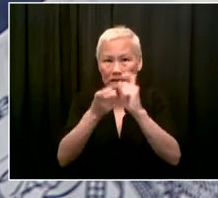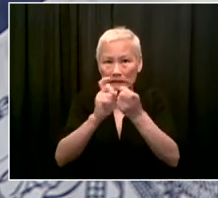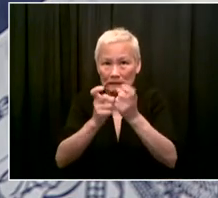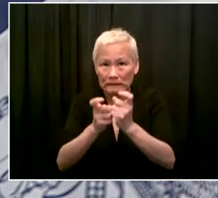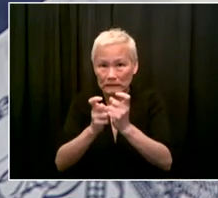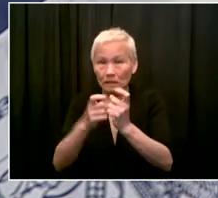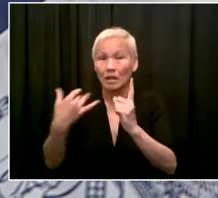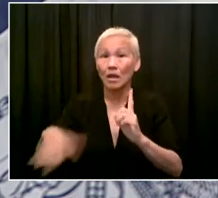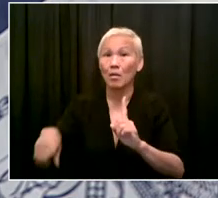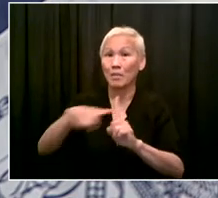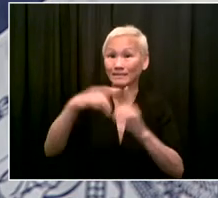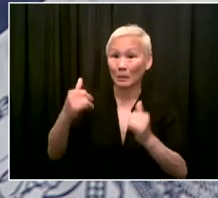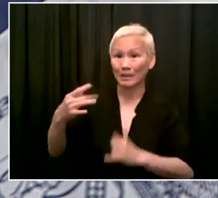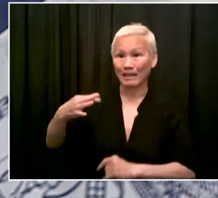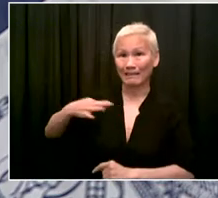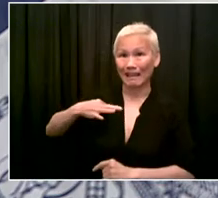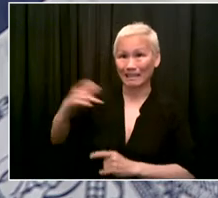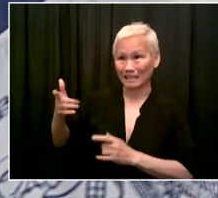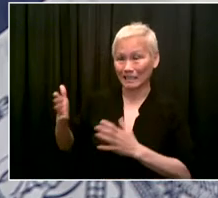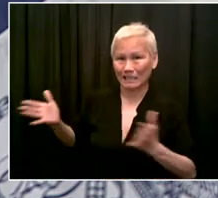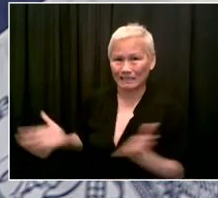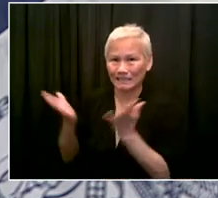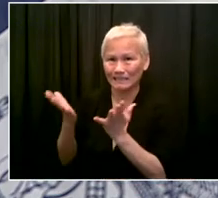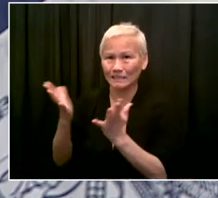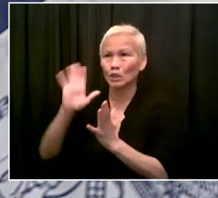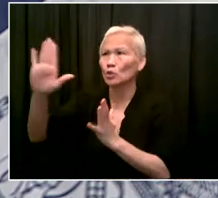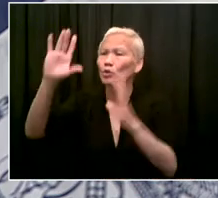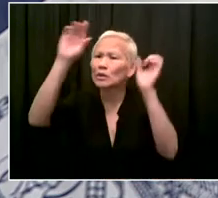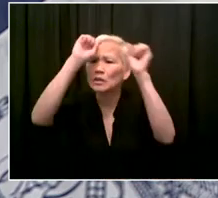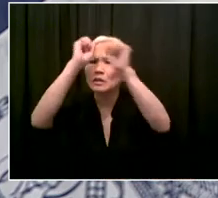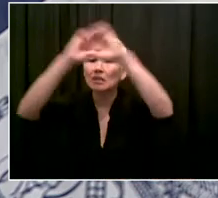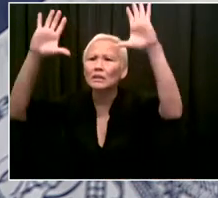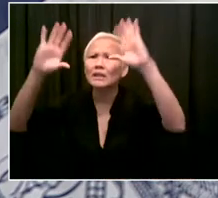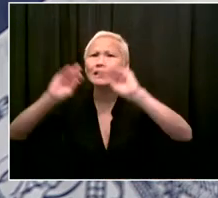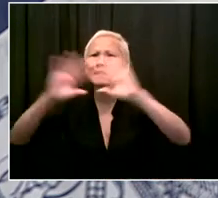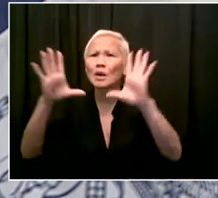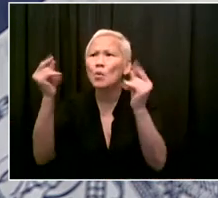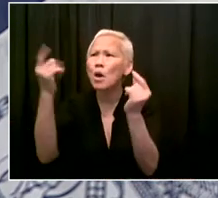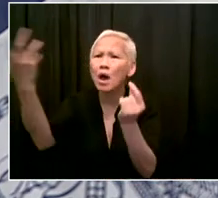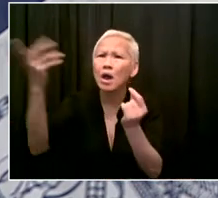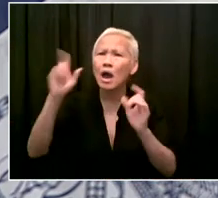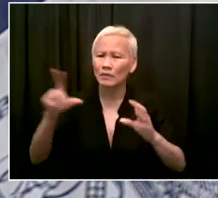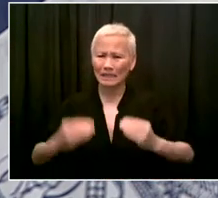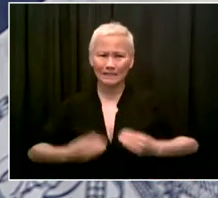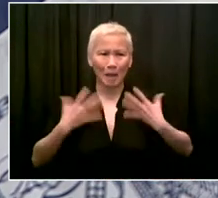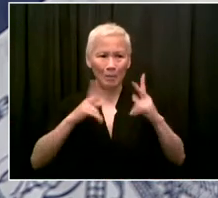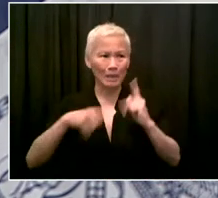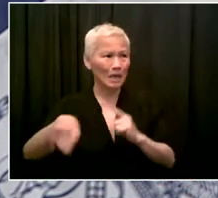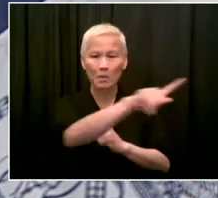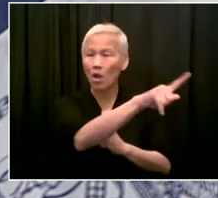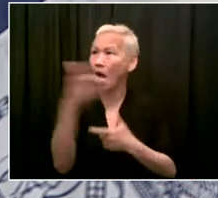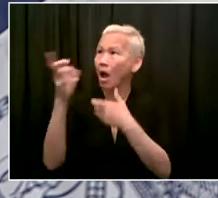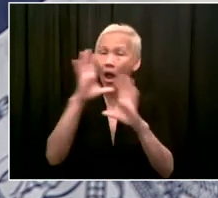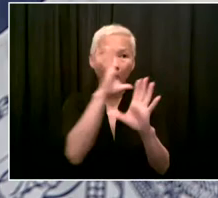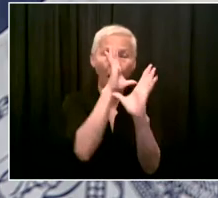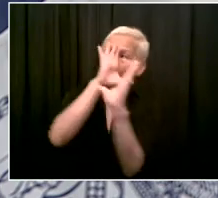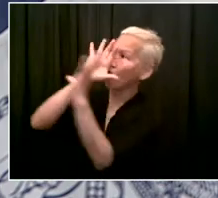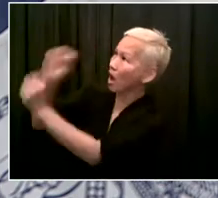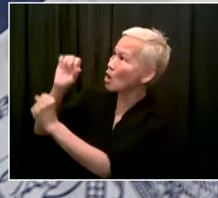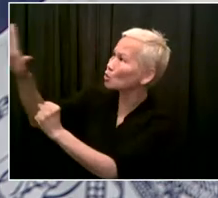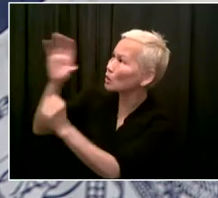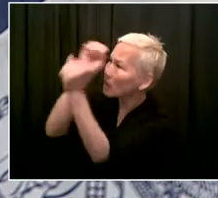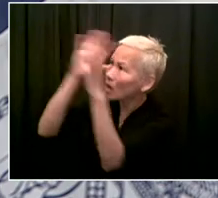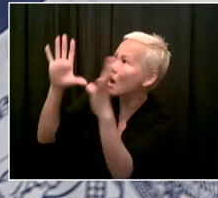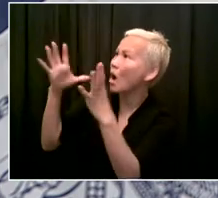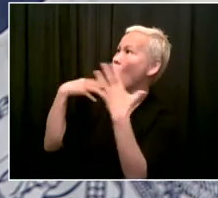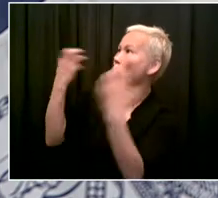to be inspired. Voting's very emotional. And I think we can do better. I really do. I think we can bring all these pieces together and make turnout